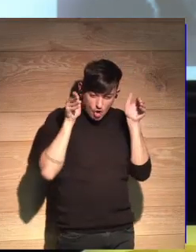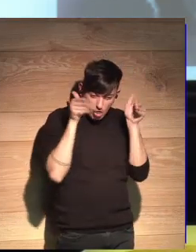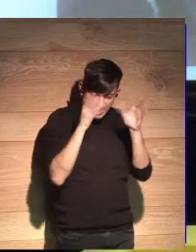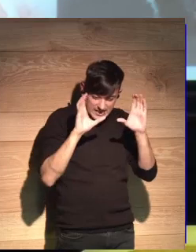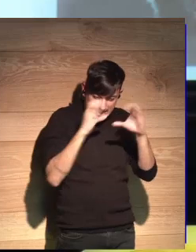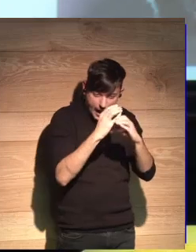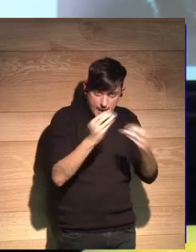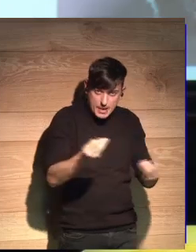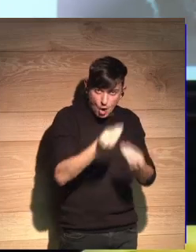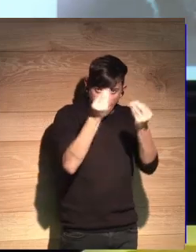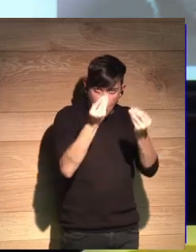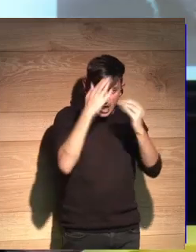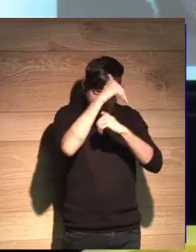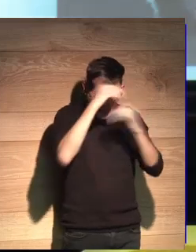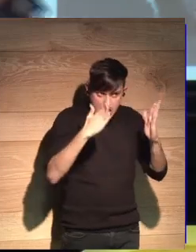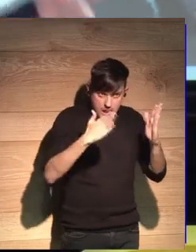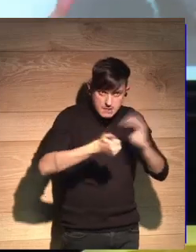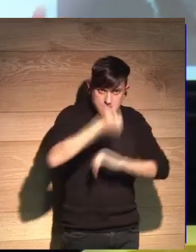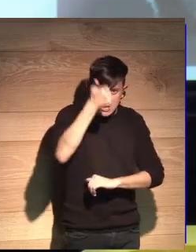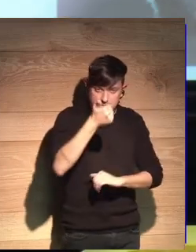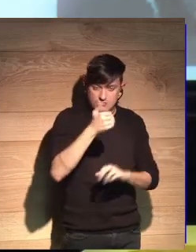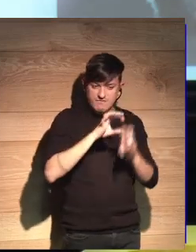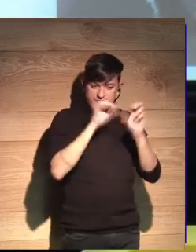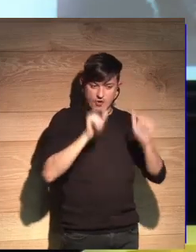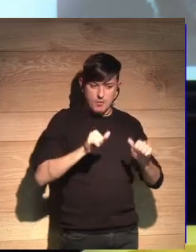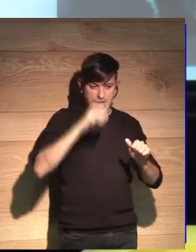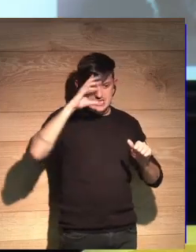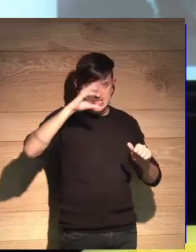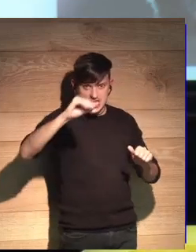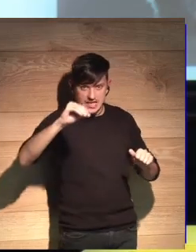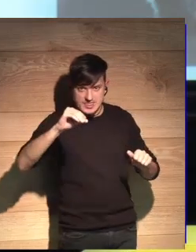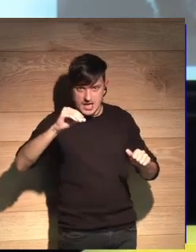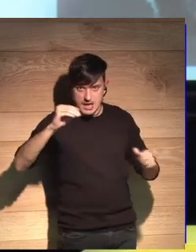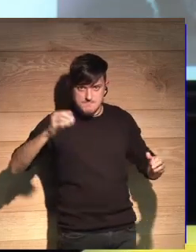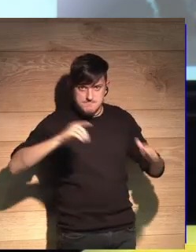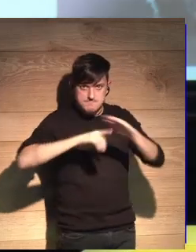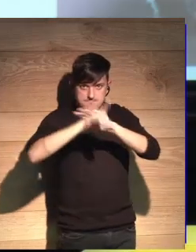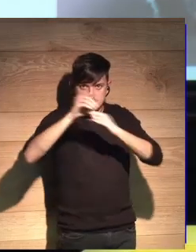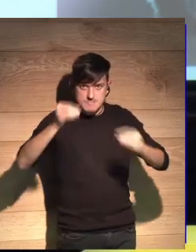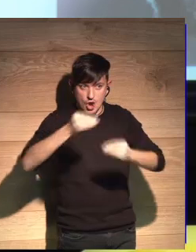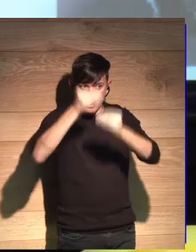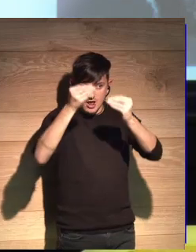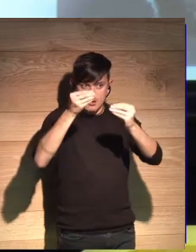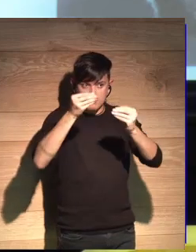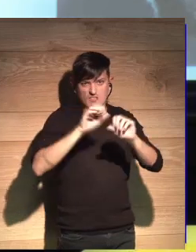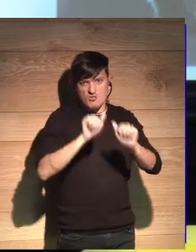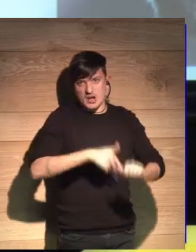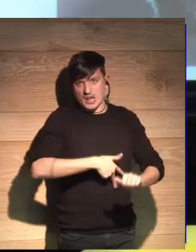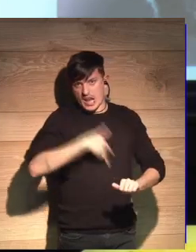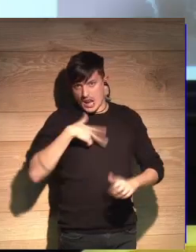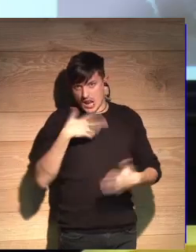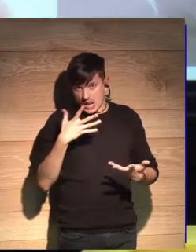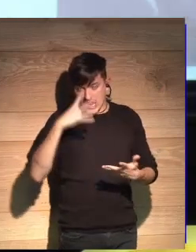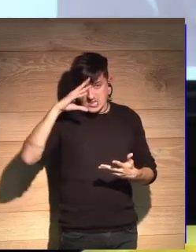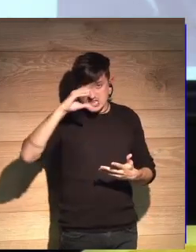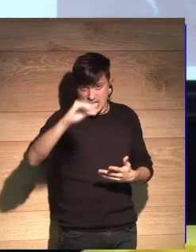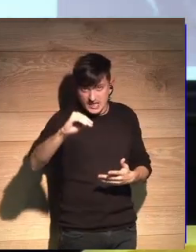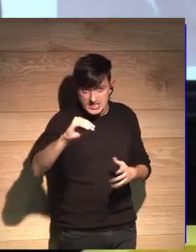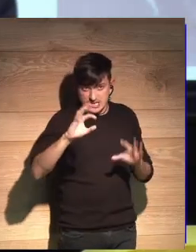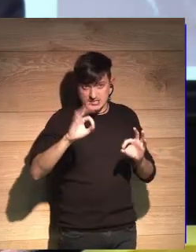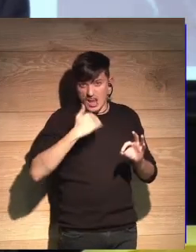intelligence, unfortunately, because intelligence is a top-level phenomenon that turns out to be rather hard to improve. There are other interesting things about